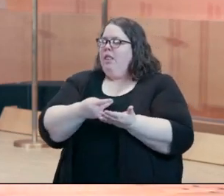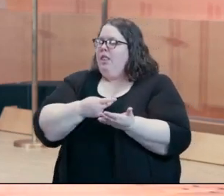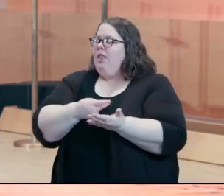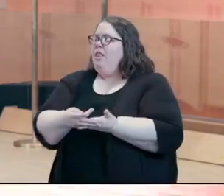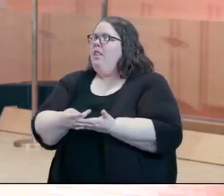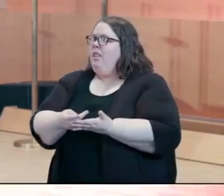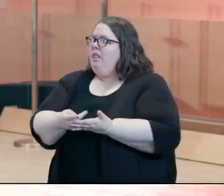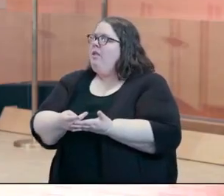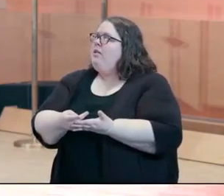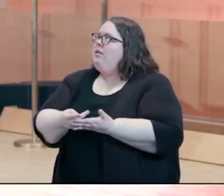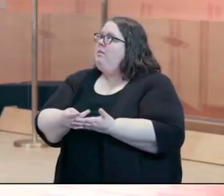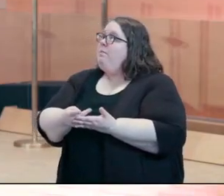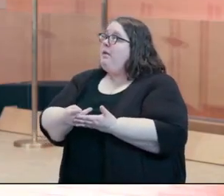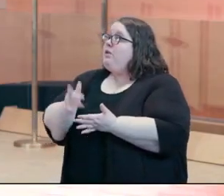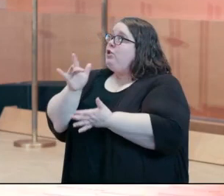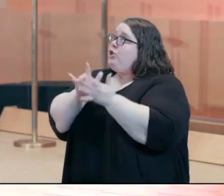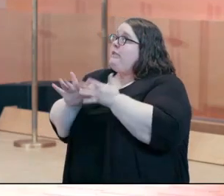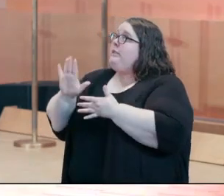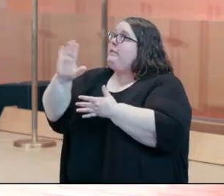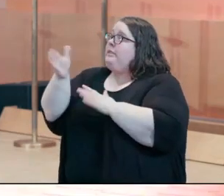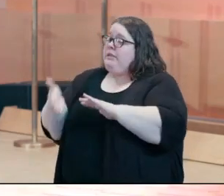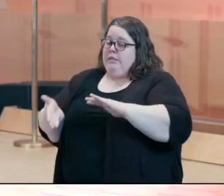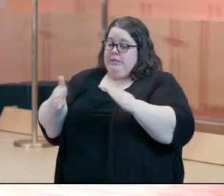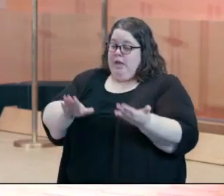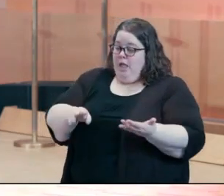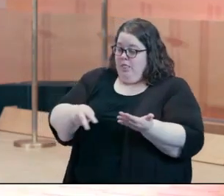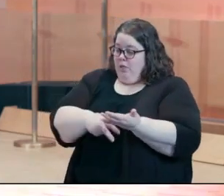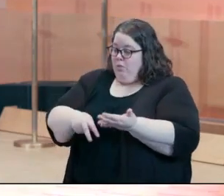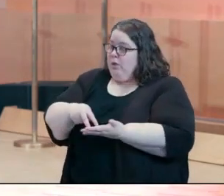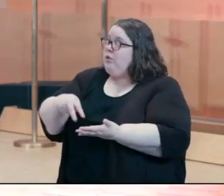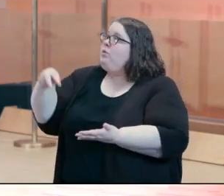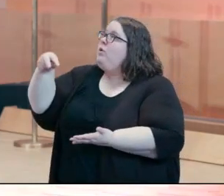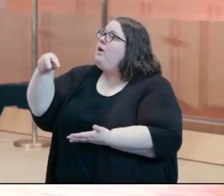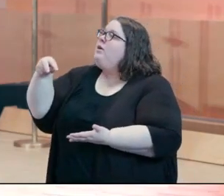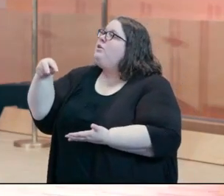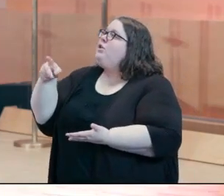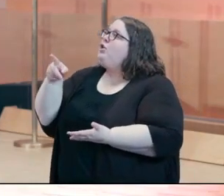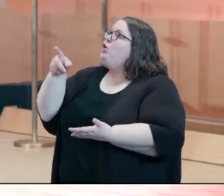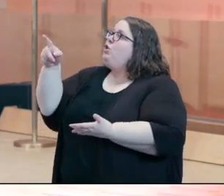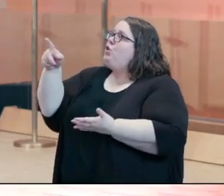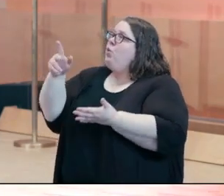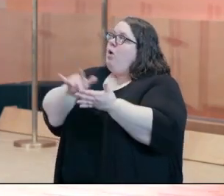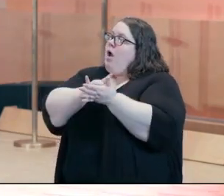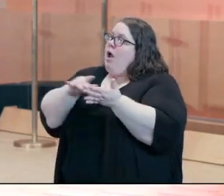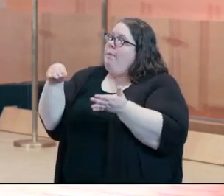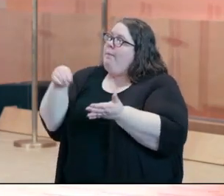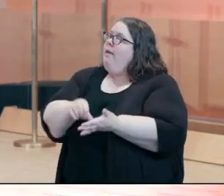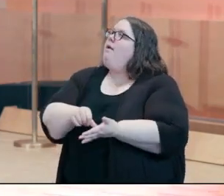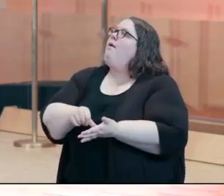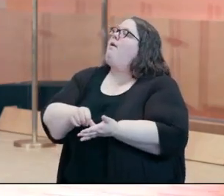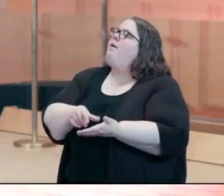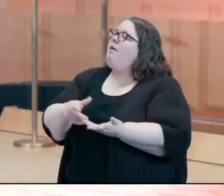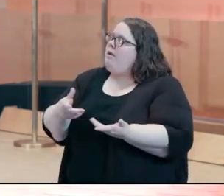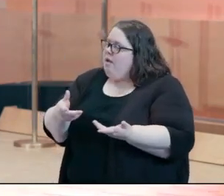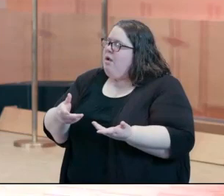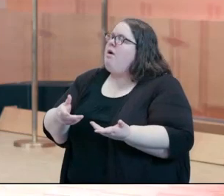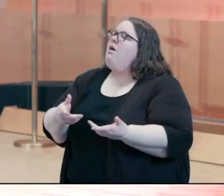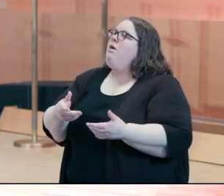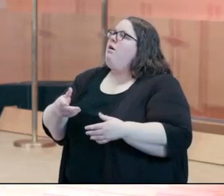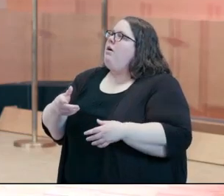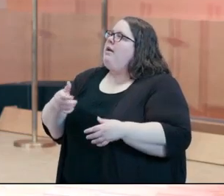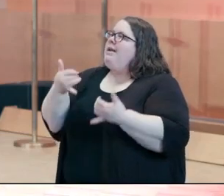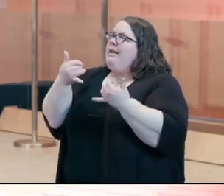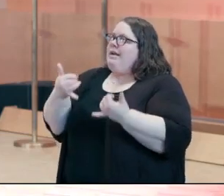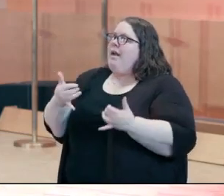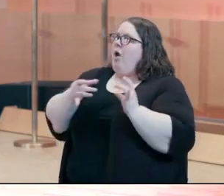death and resurrection of Jesus, you have paid the price. We are secure. We are back into that deep and intimate relationship with you.